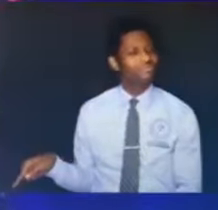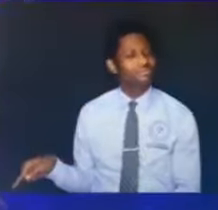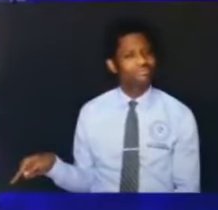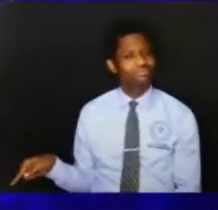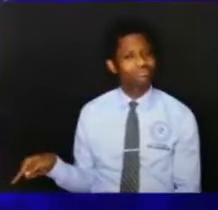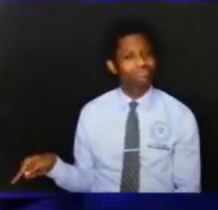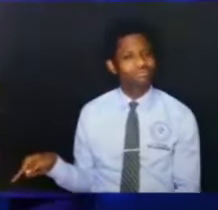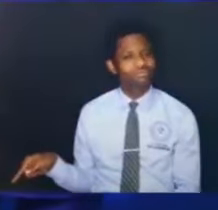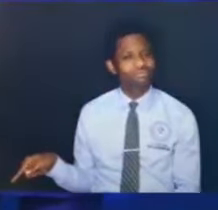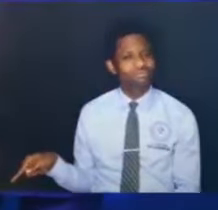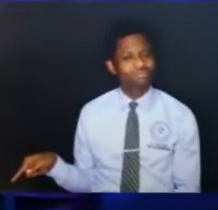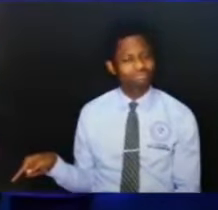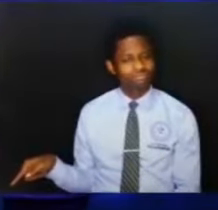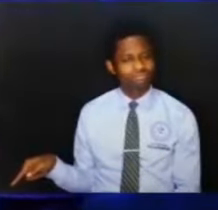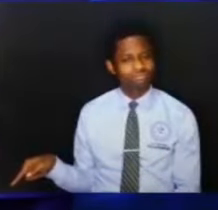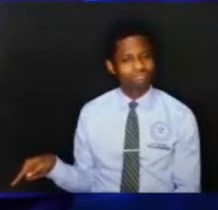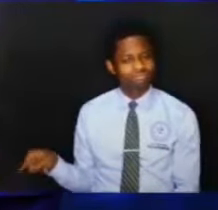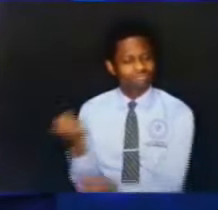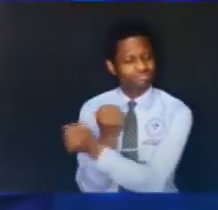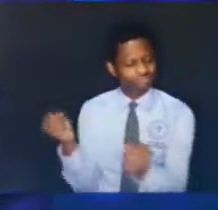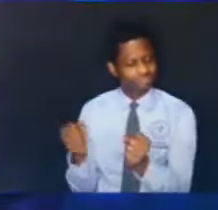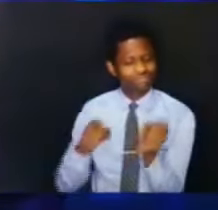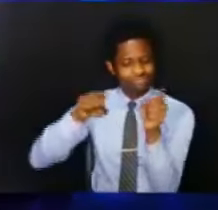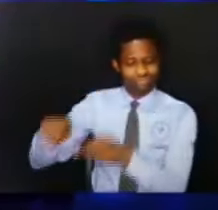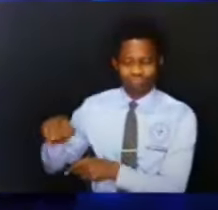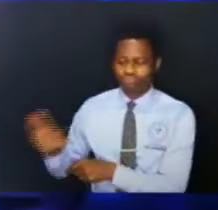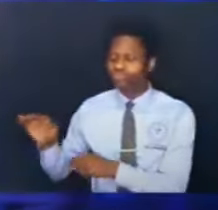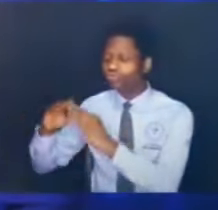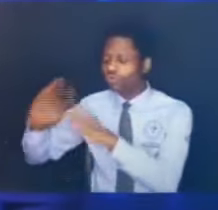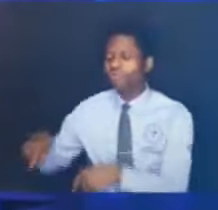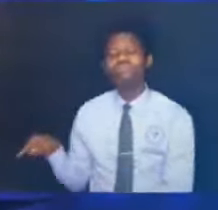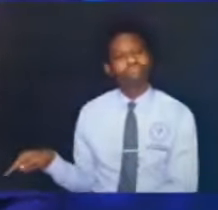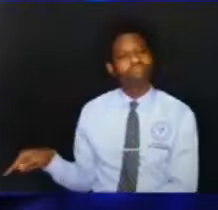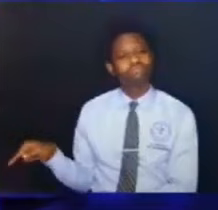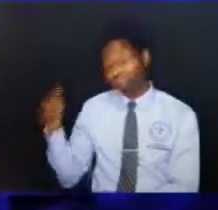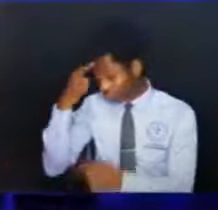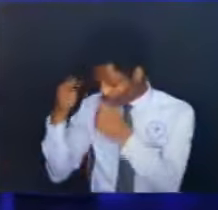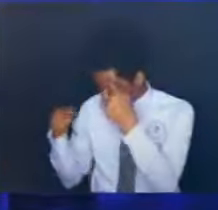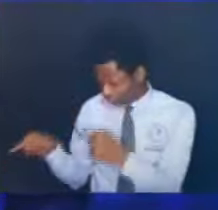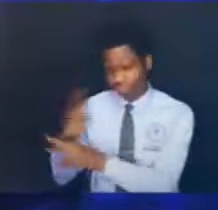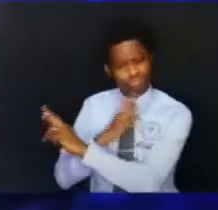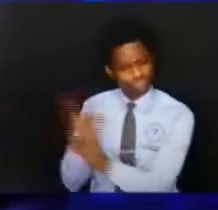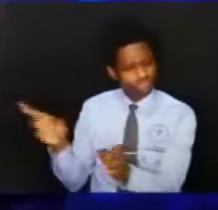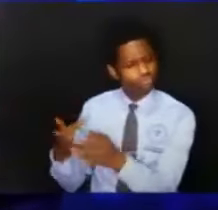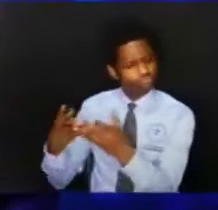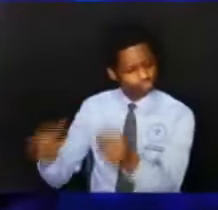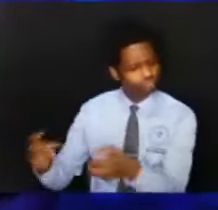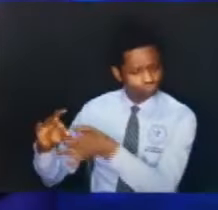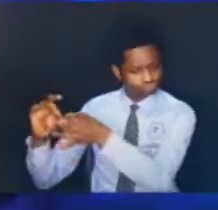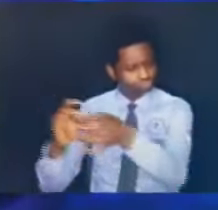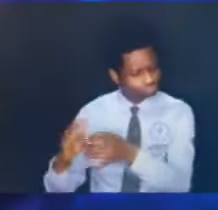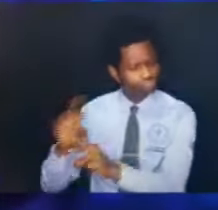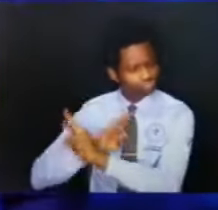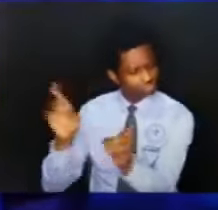Abraham no salvation has come to his house because he's willing to reconcile he willing